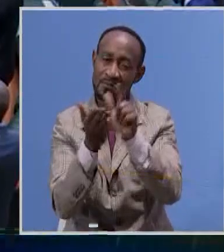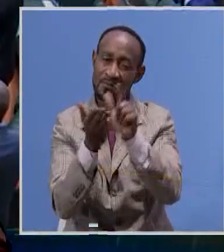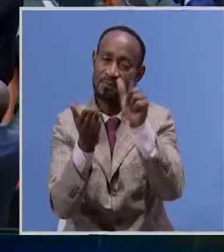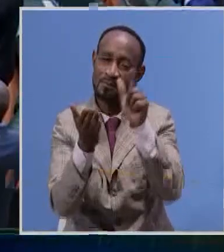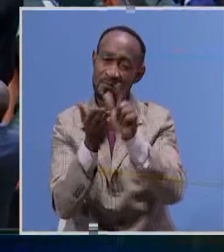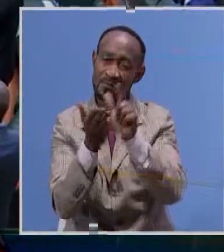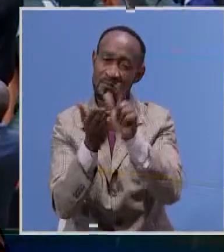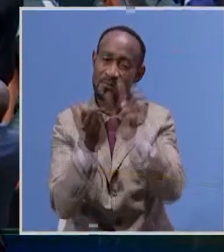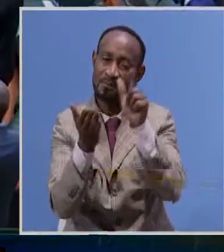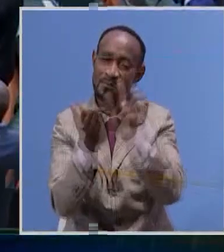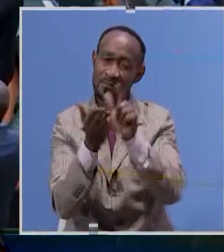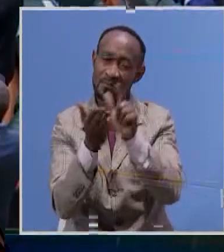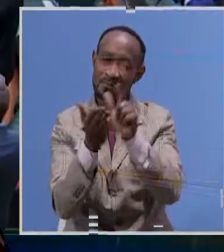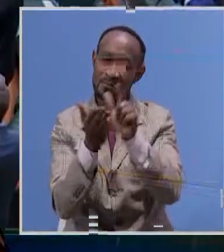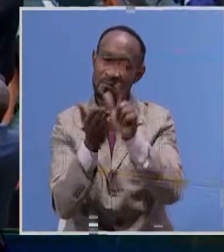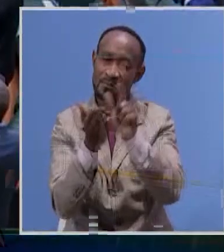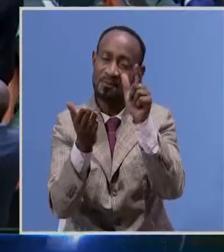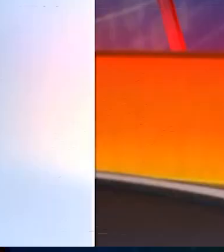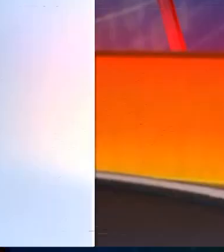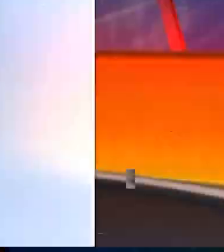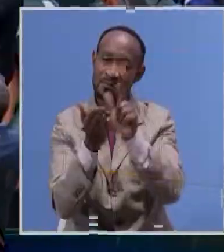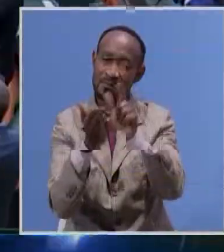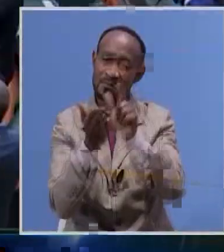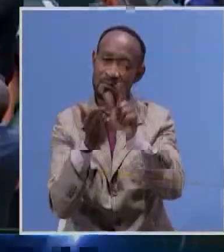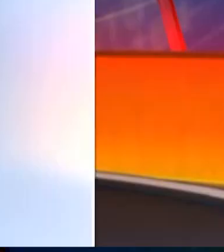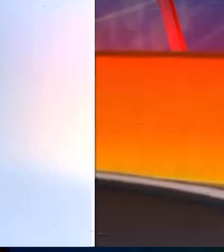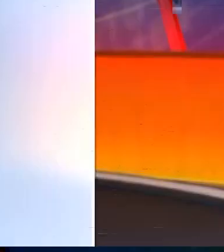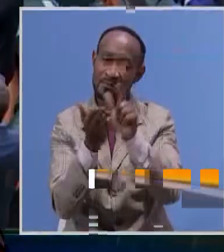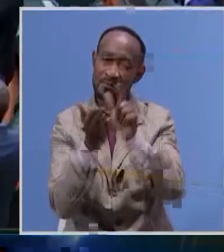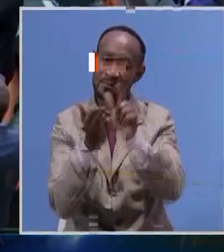Thank you so much for watching. Forget to like, leave a comment, and subscribe.